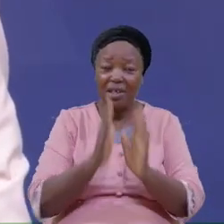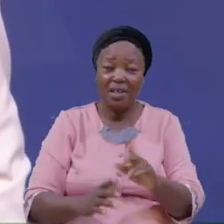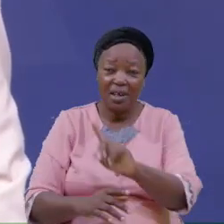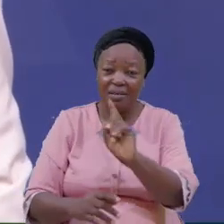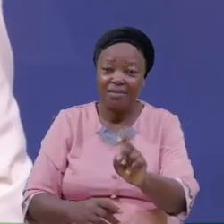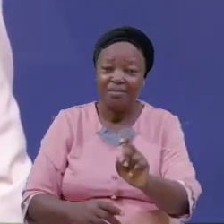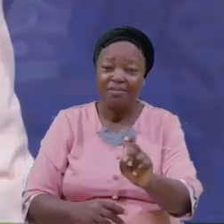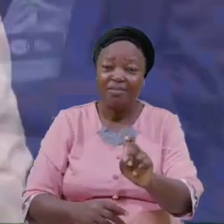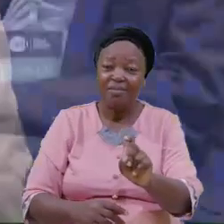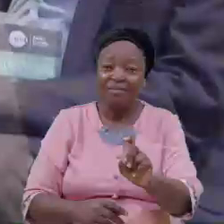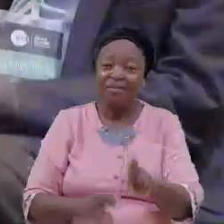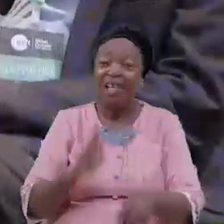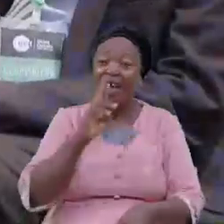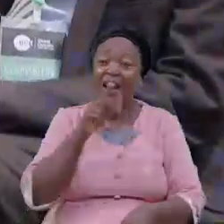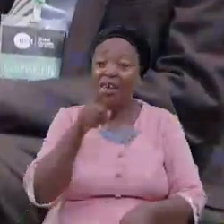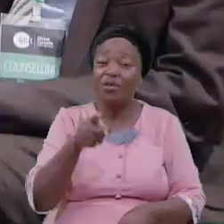Are you a peacemaker?